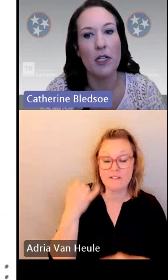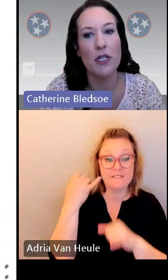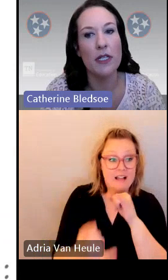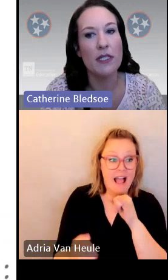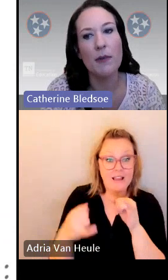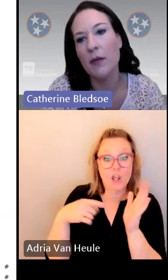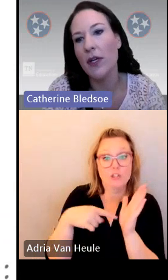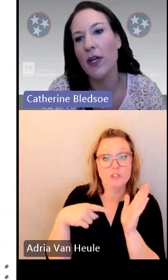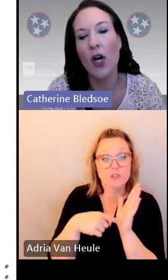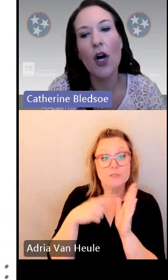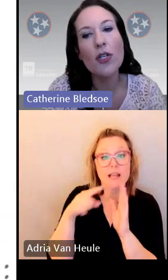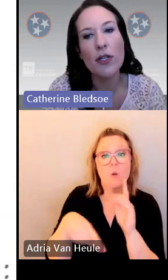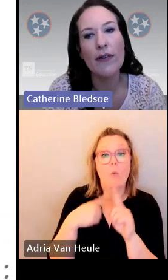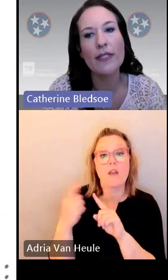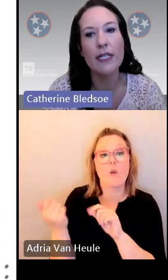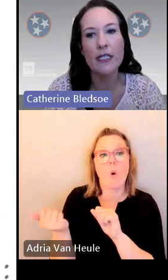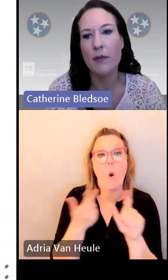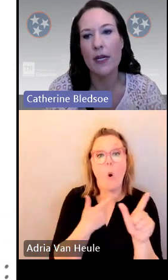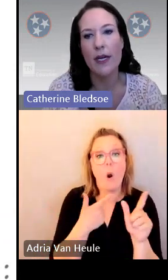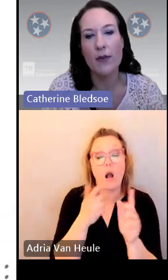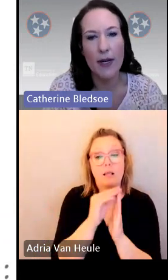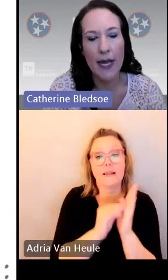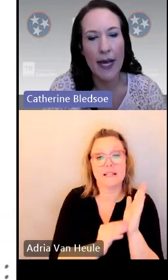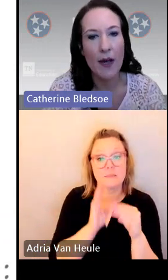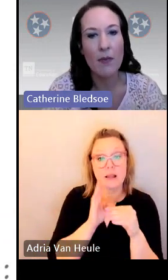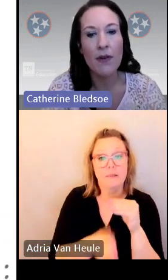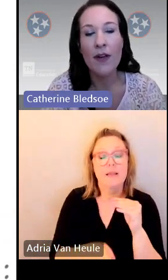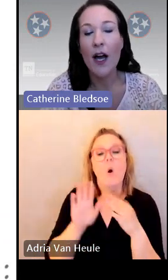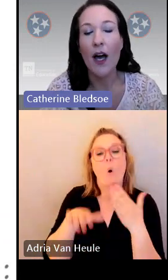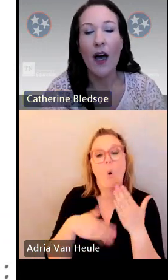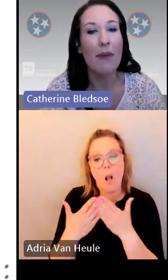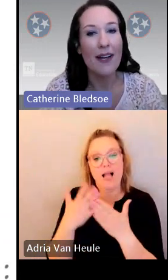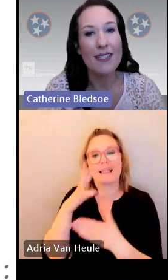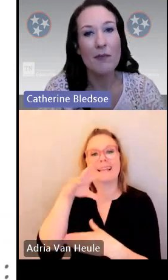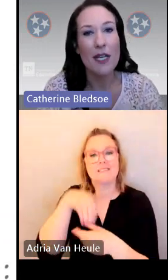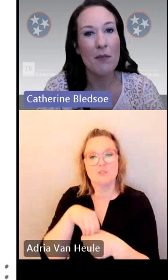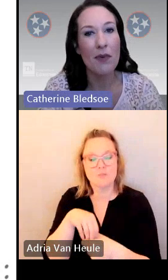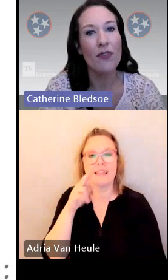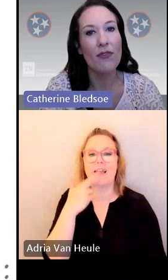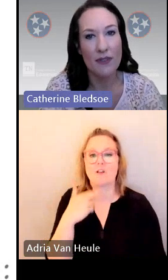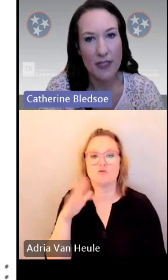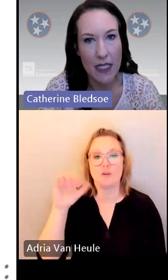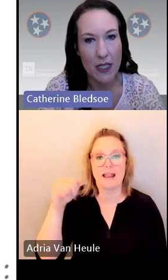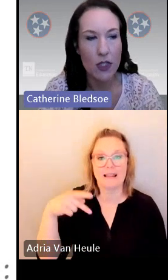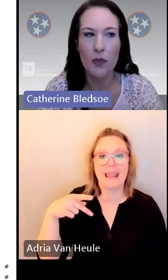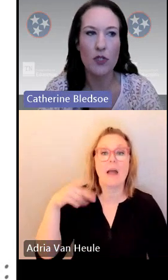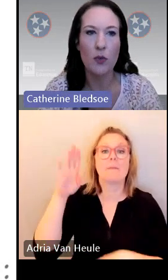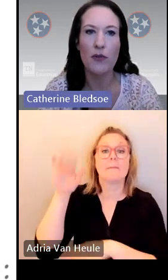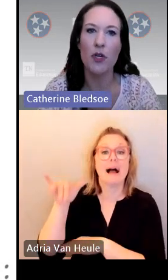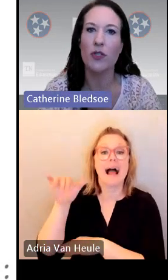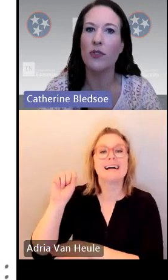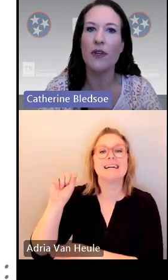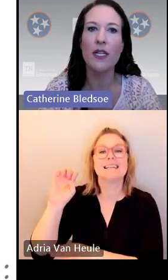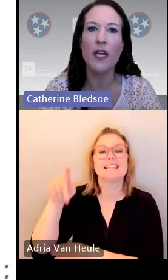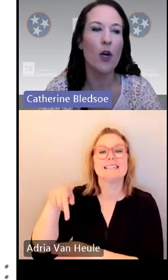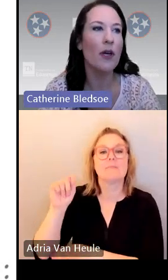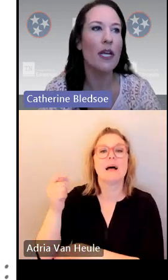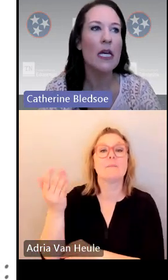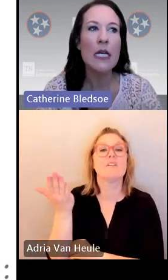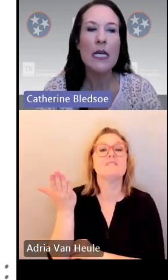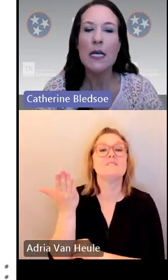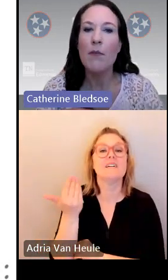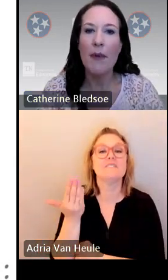survey information needs to be completed? All surveys need to be in REDCap by September 15th, 2024. So survey is